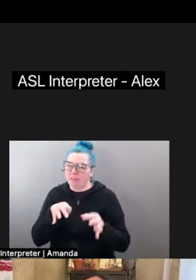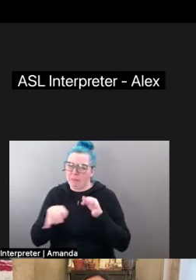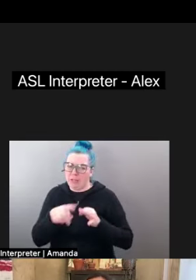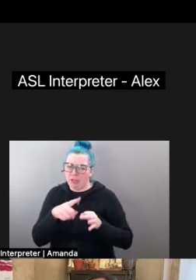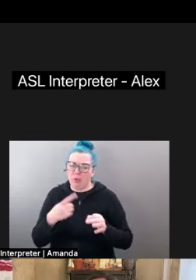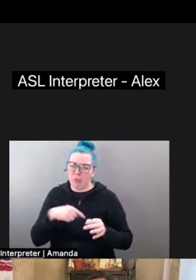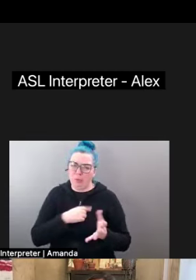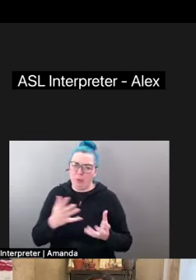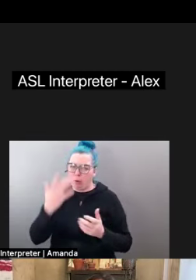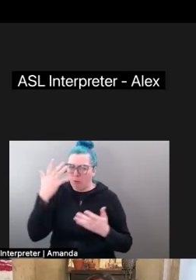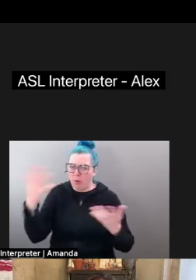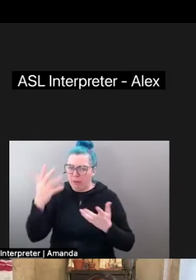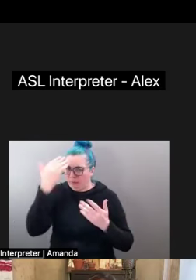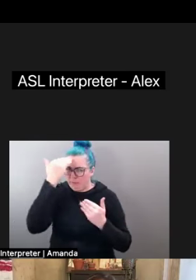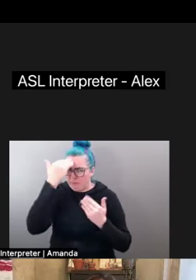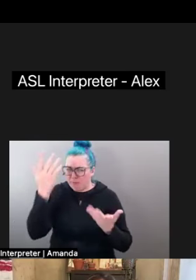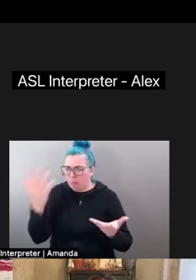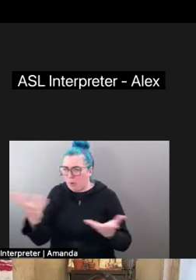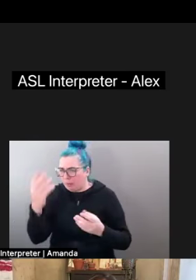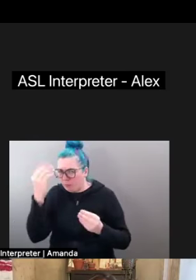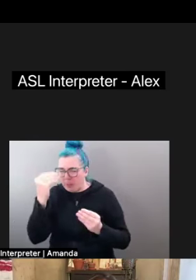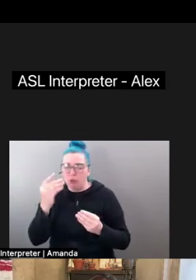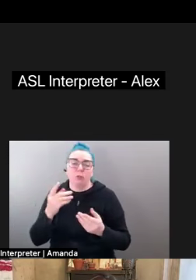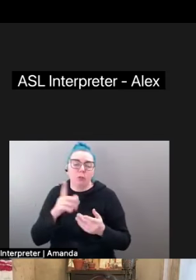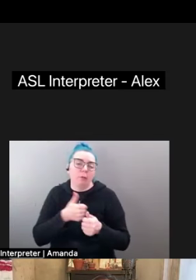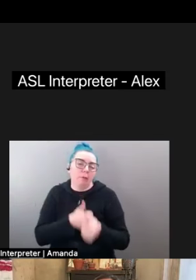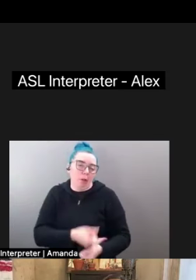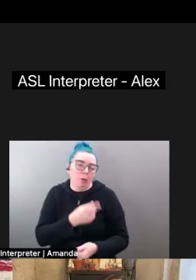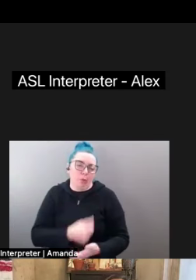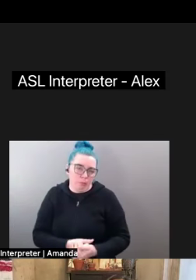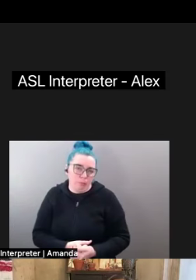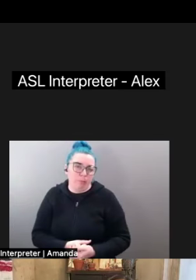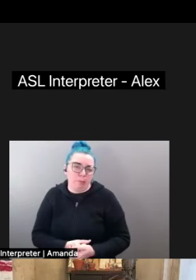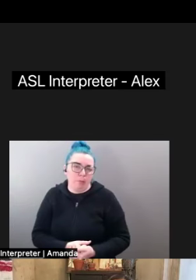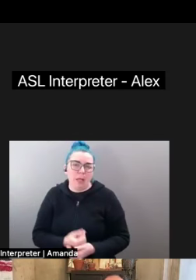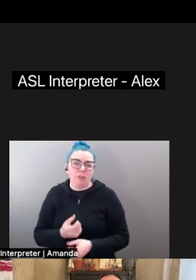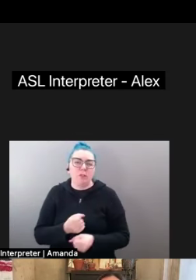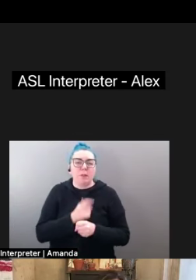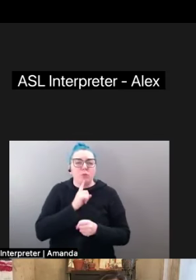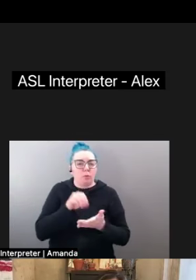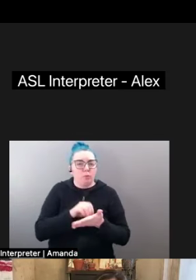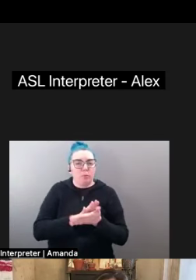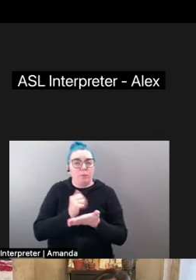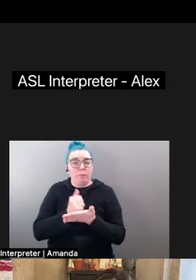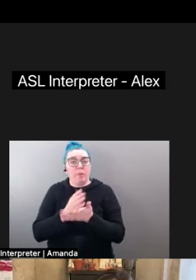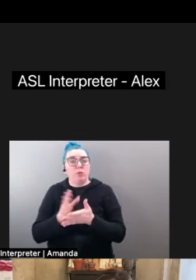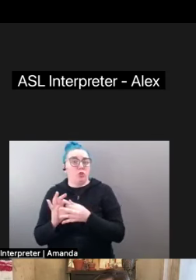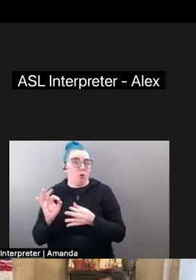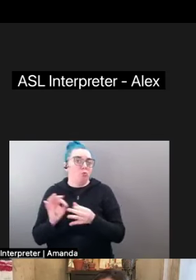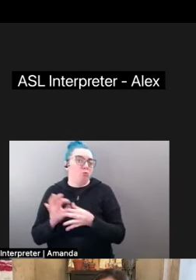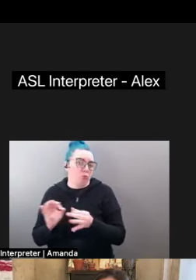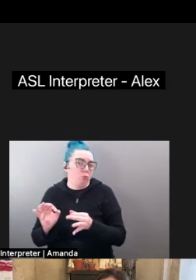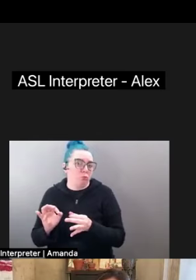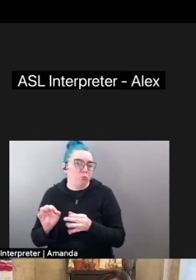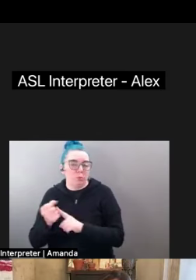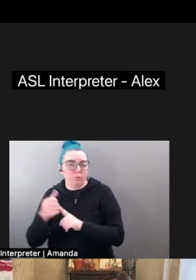notes explaining the details of all revenue and expense lines entered. Of course, if the line is blank, you don't need to provide us with details.